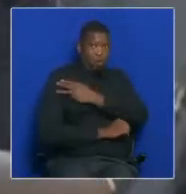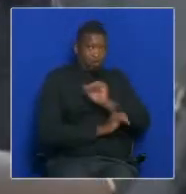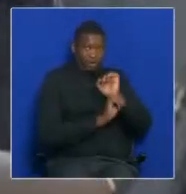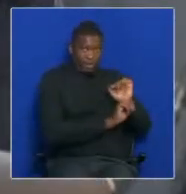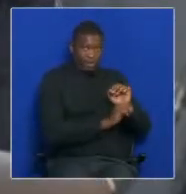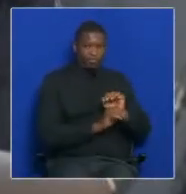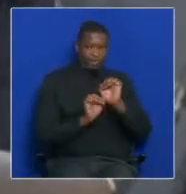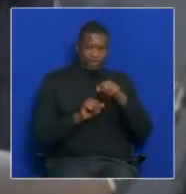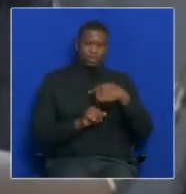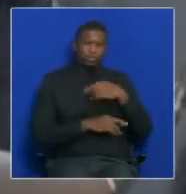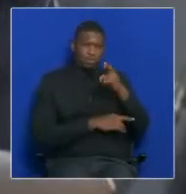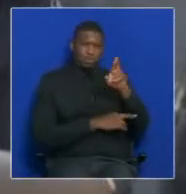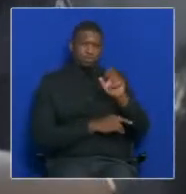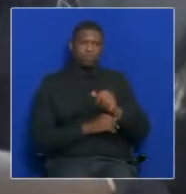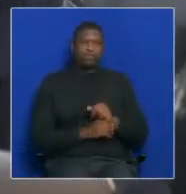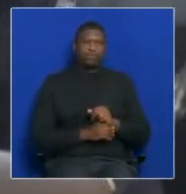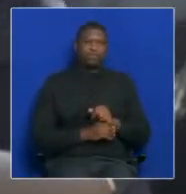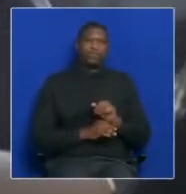When did that change?